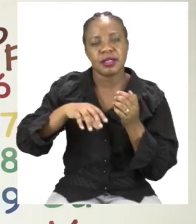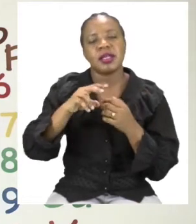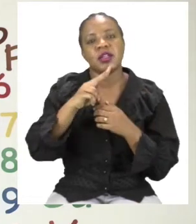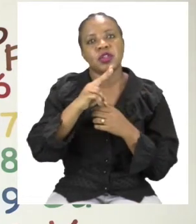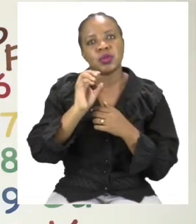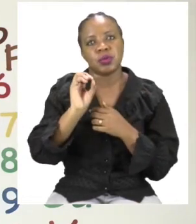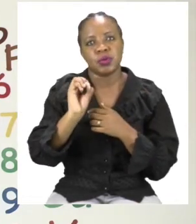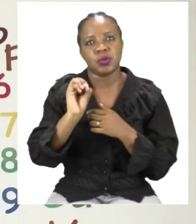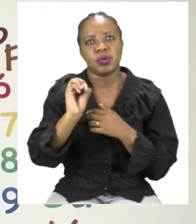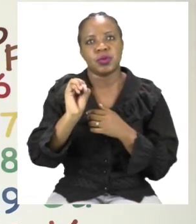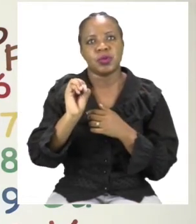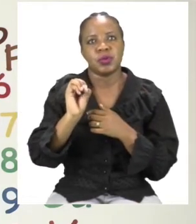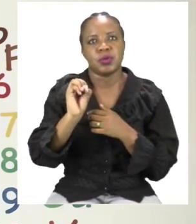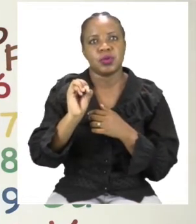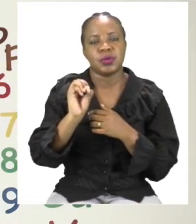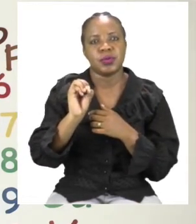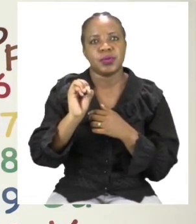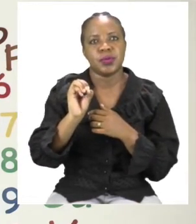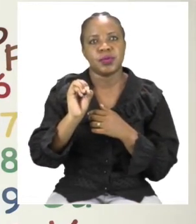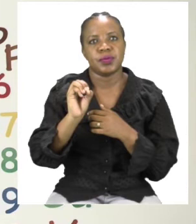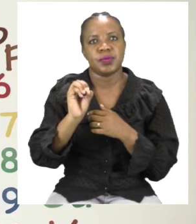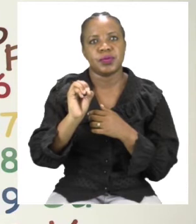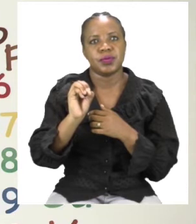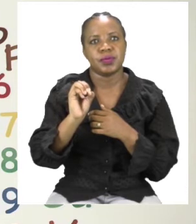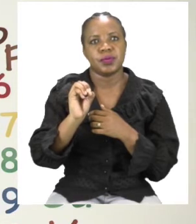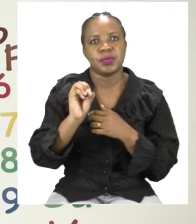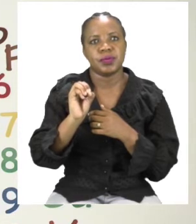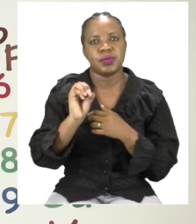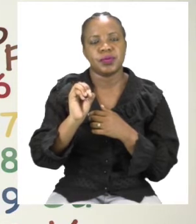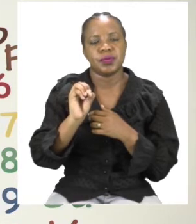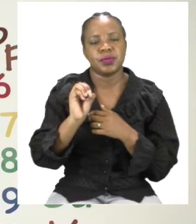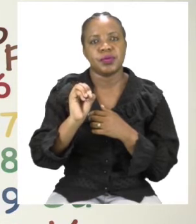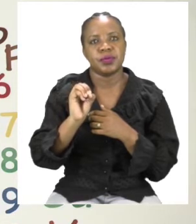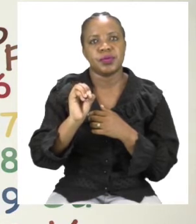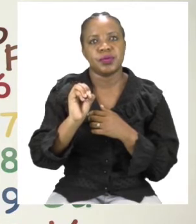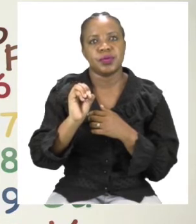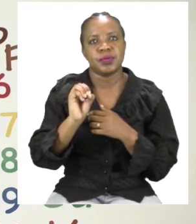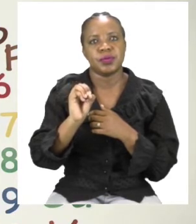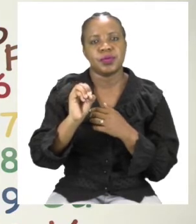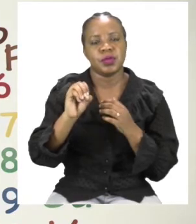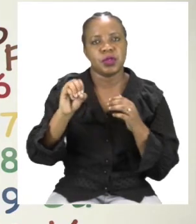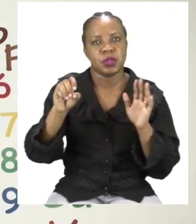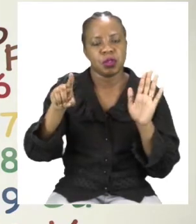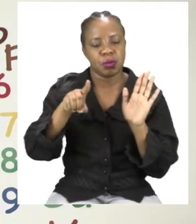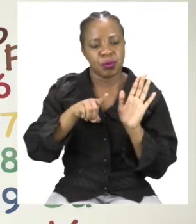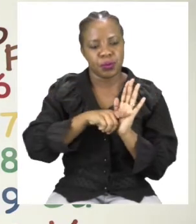20. And then after that, we have a pie, and our pie is telling